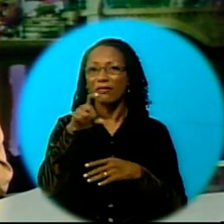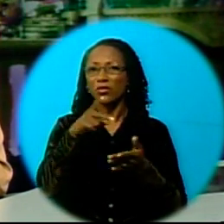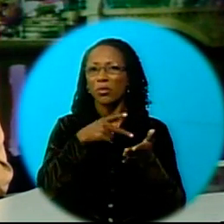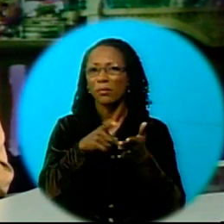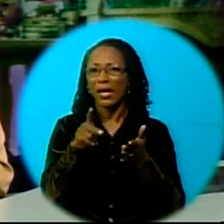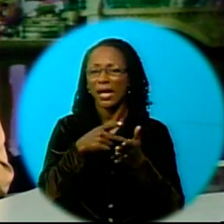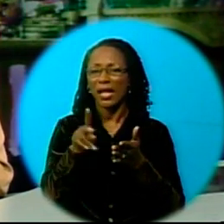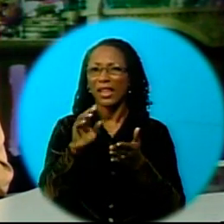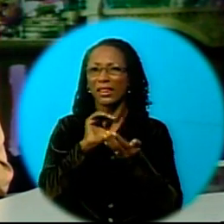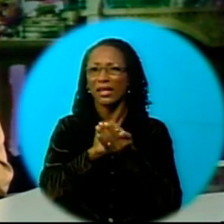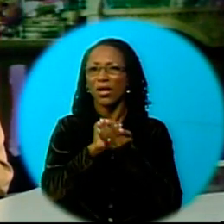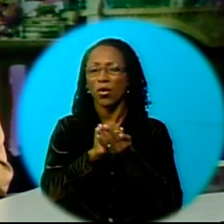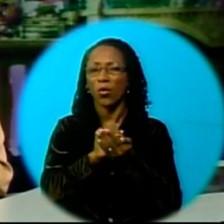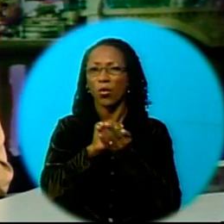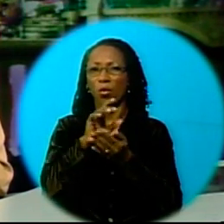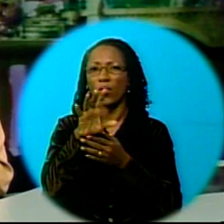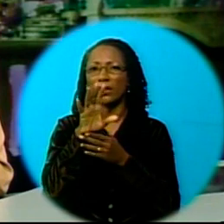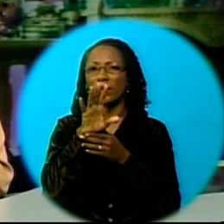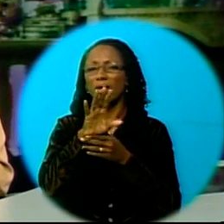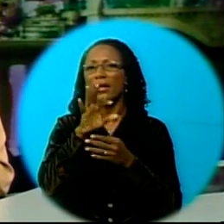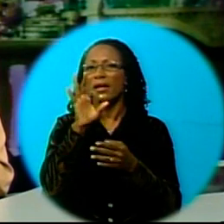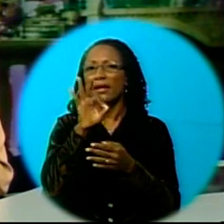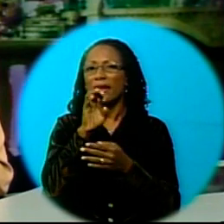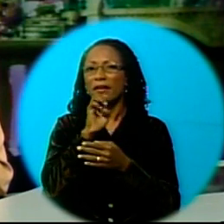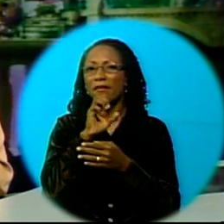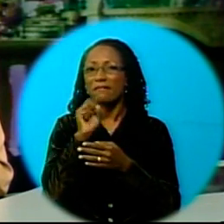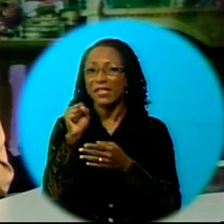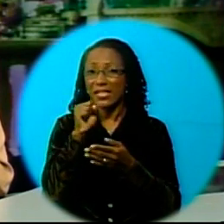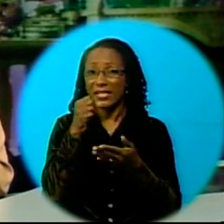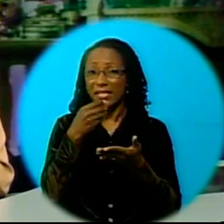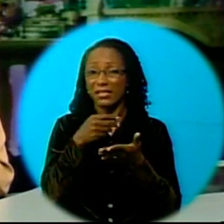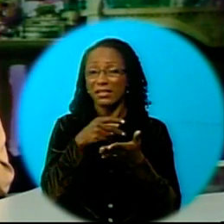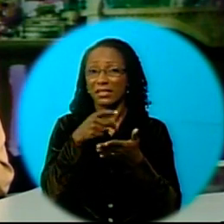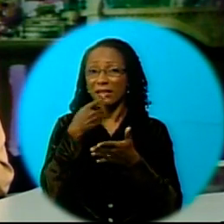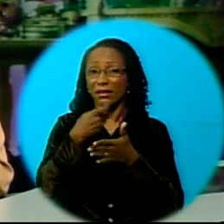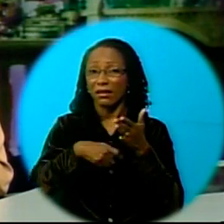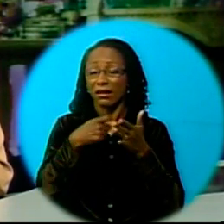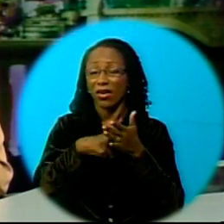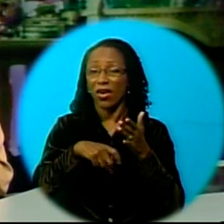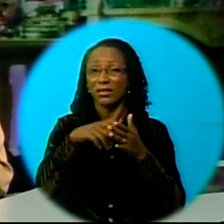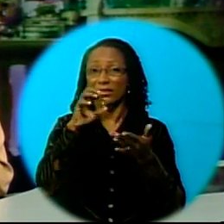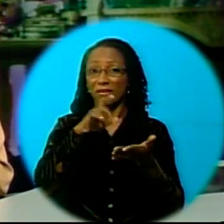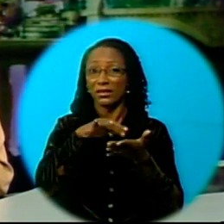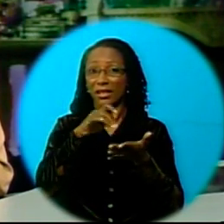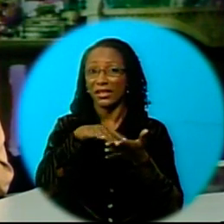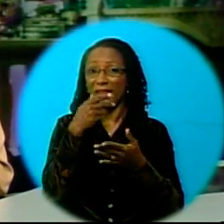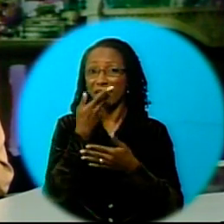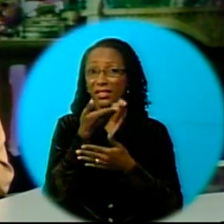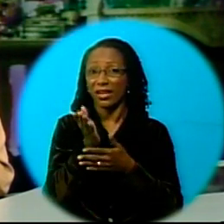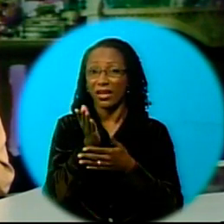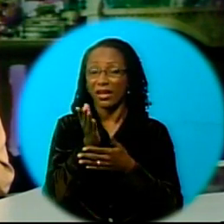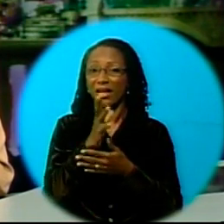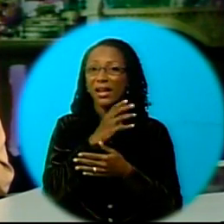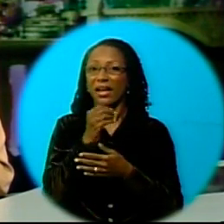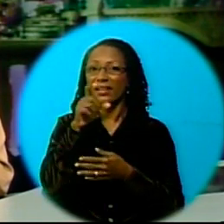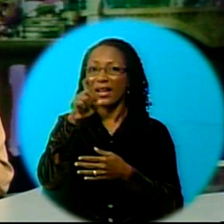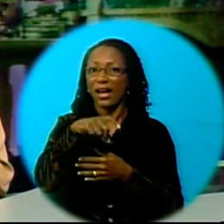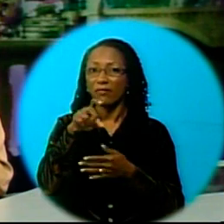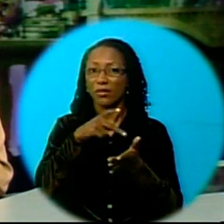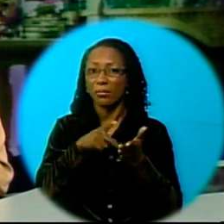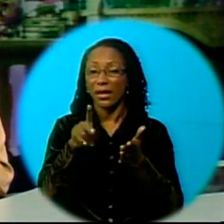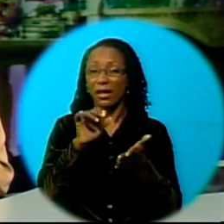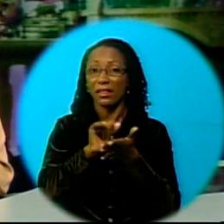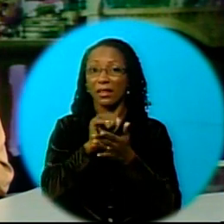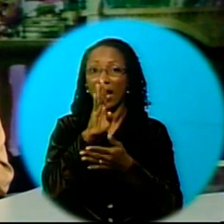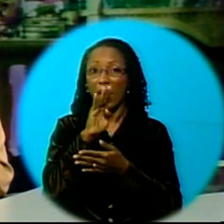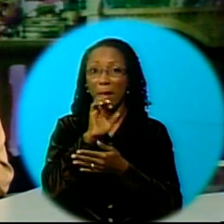One of them is Frank Clark, who told CBC they were informed by school officials that they have to foot the bill.